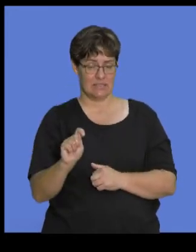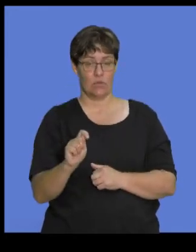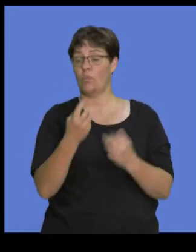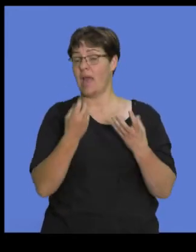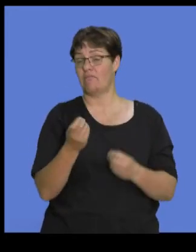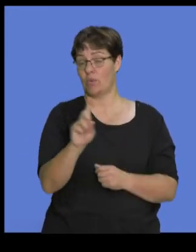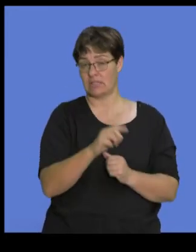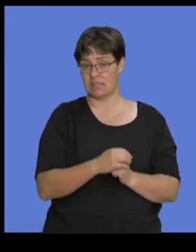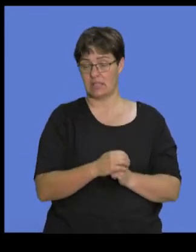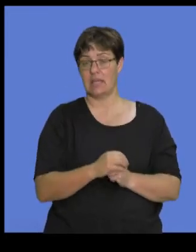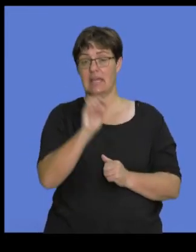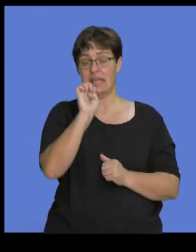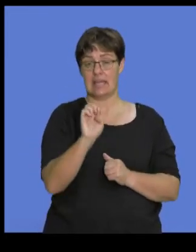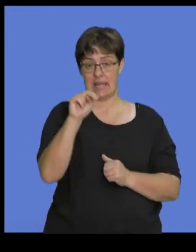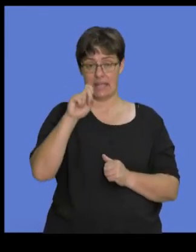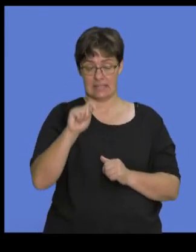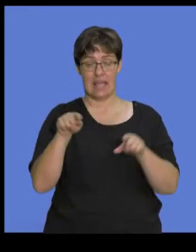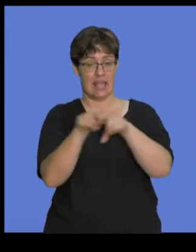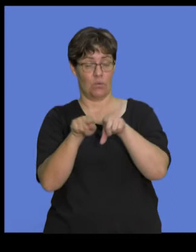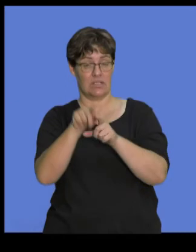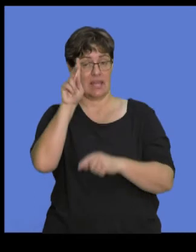net is equals to K